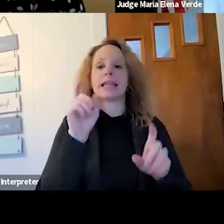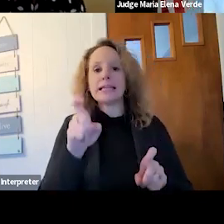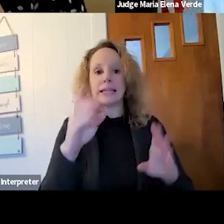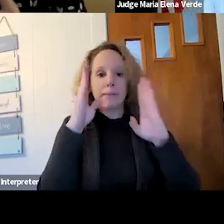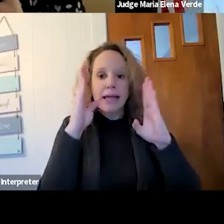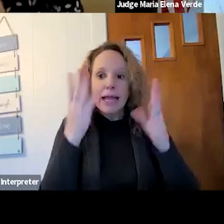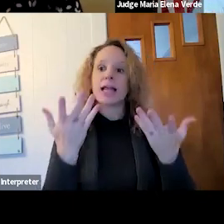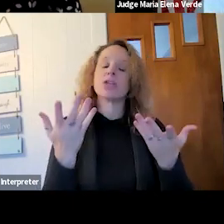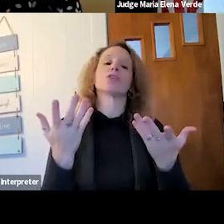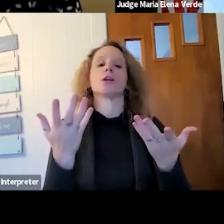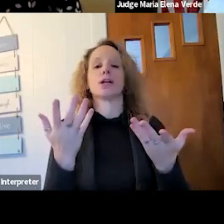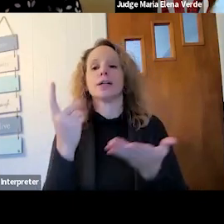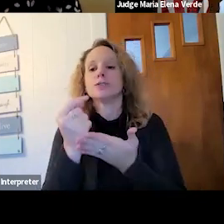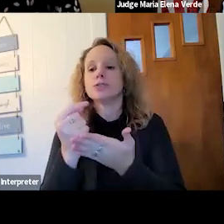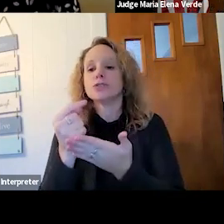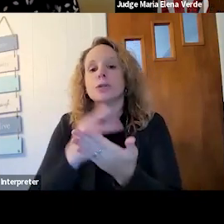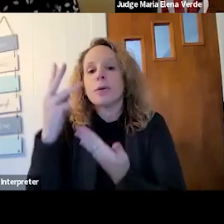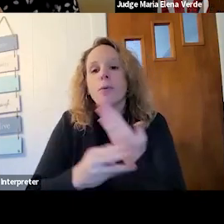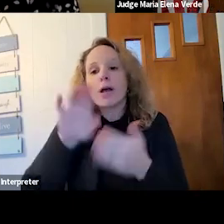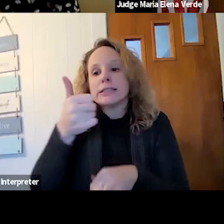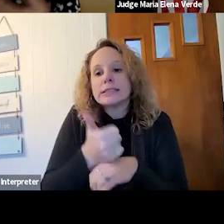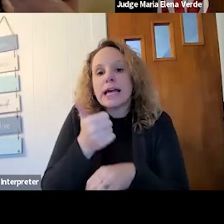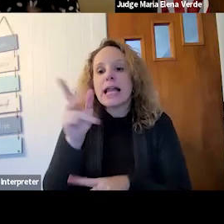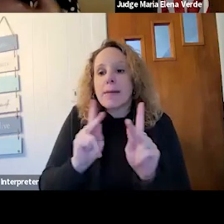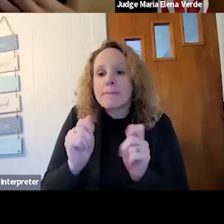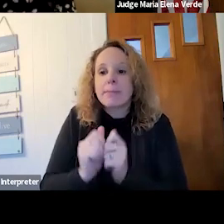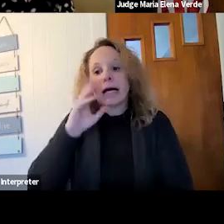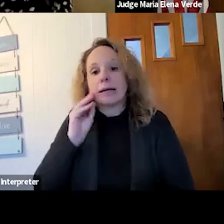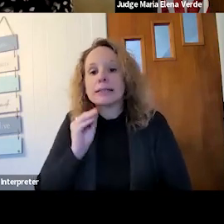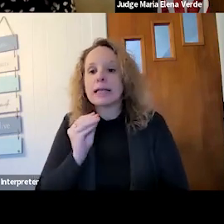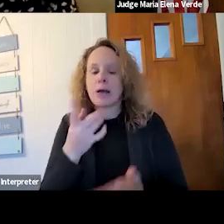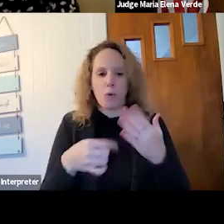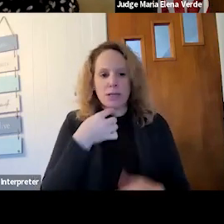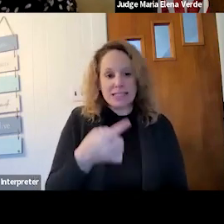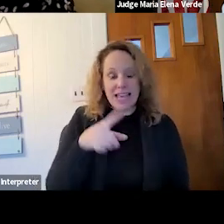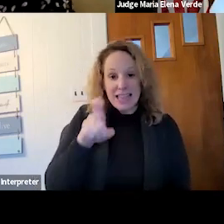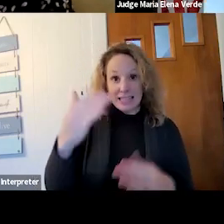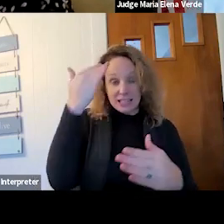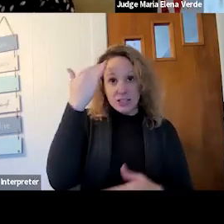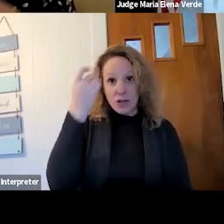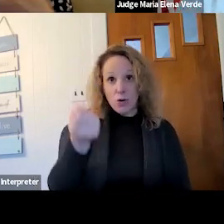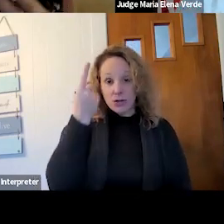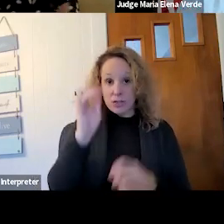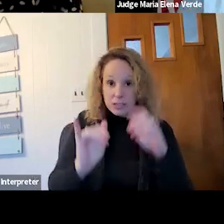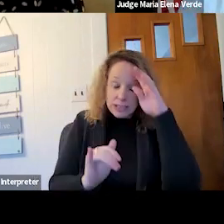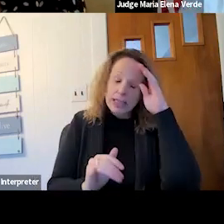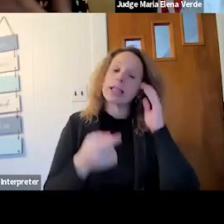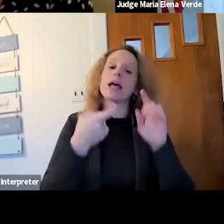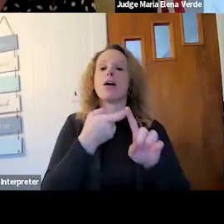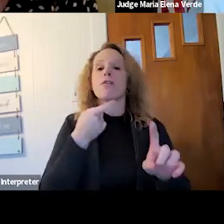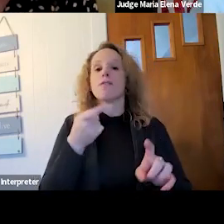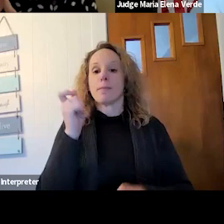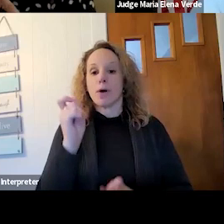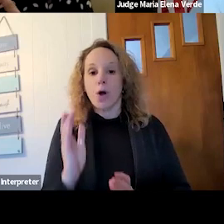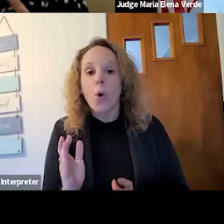attention to the treatment programs we're putting people through and the things that we're saying to them from the judicial bench or from attorneys or